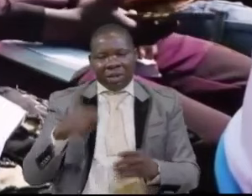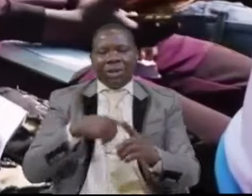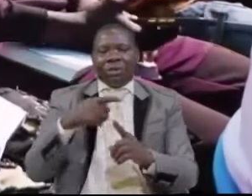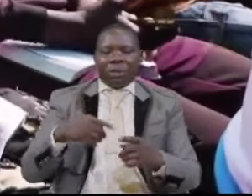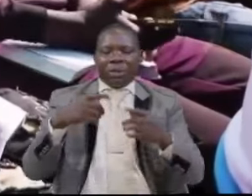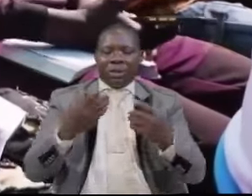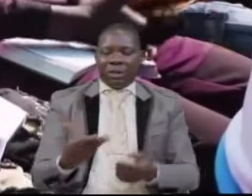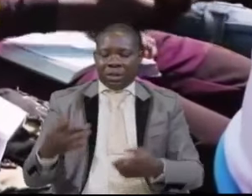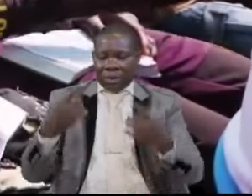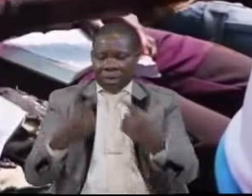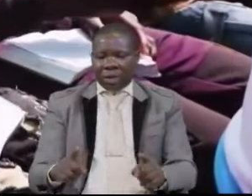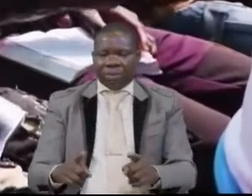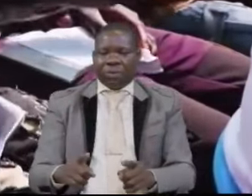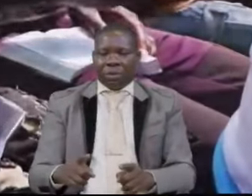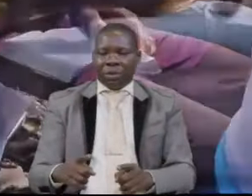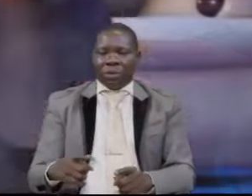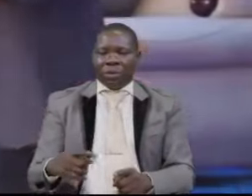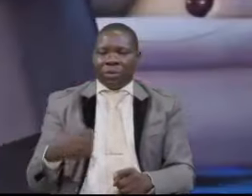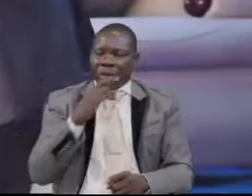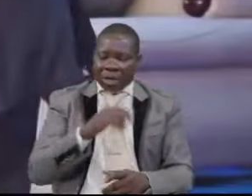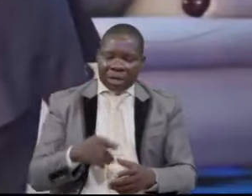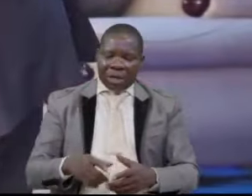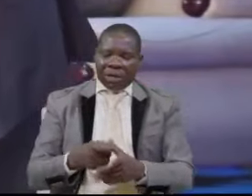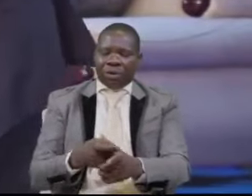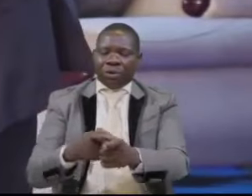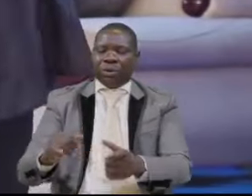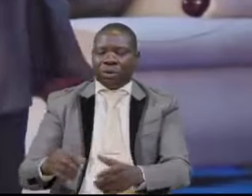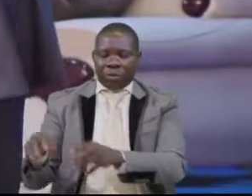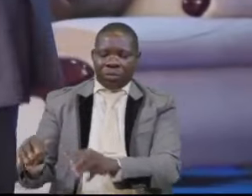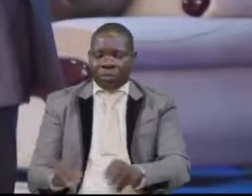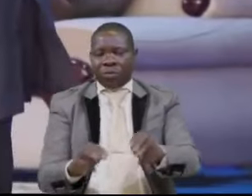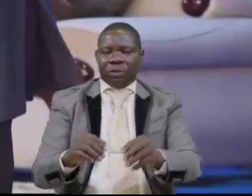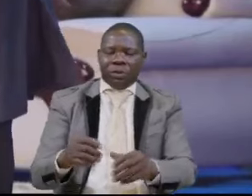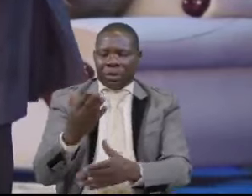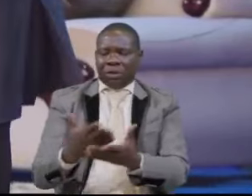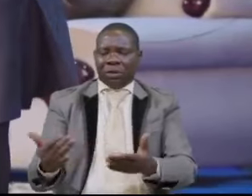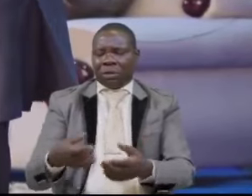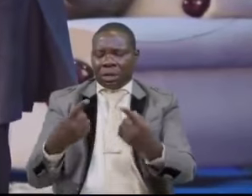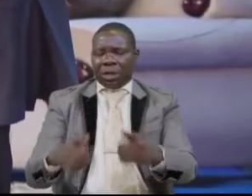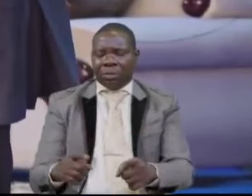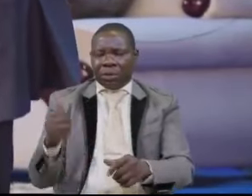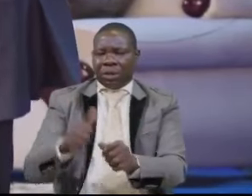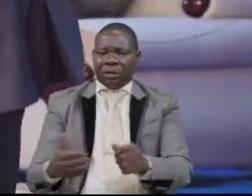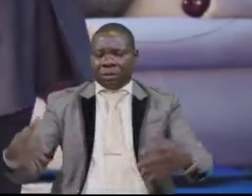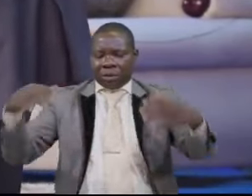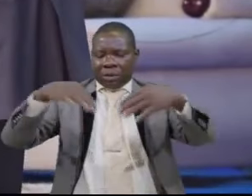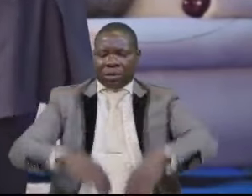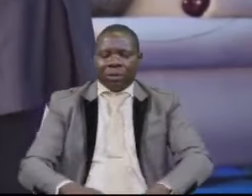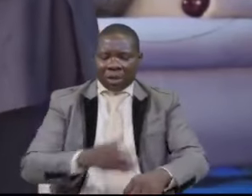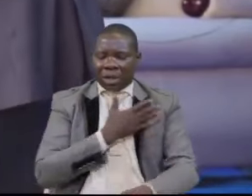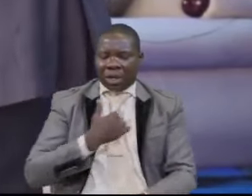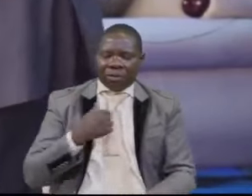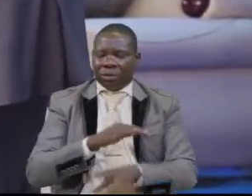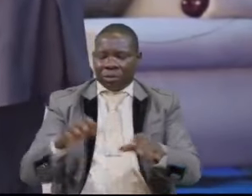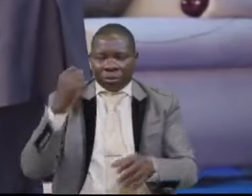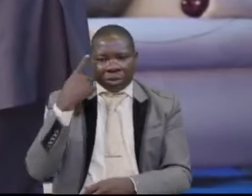have been climbing, we have been running, and we have been moving on, then something happens, everything collapses, and we don't understand. That's why people